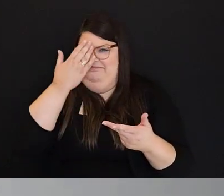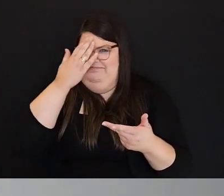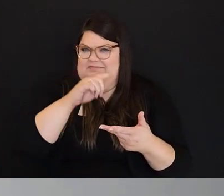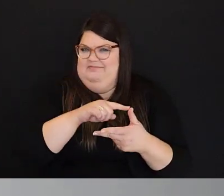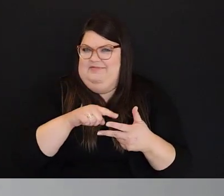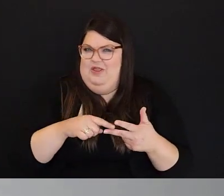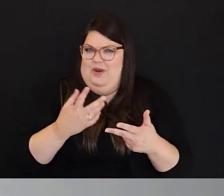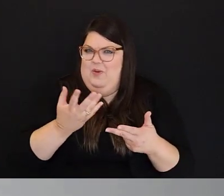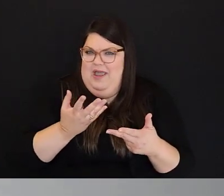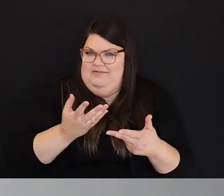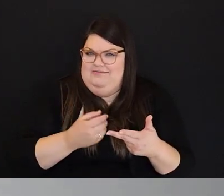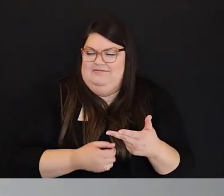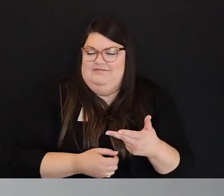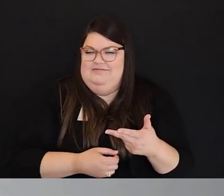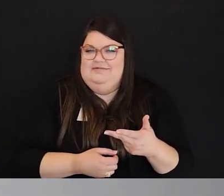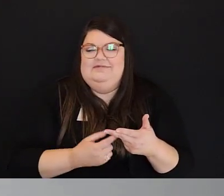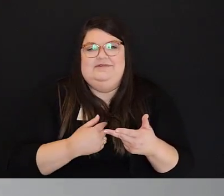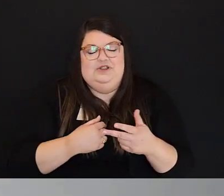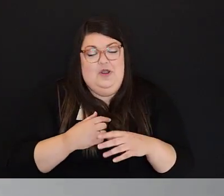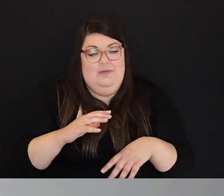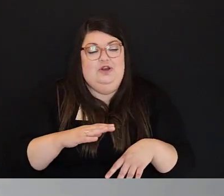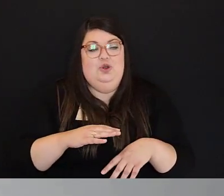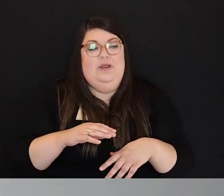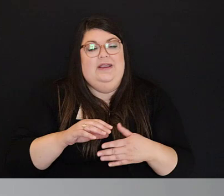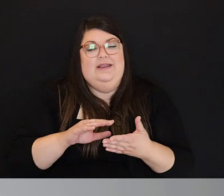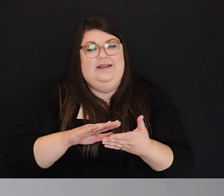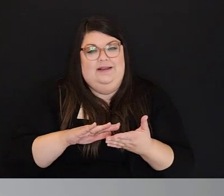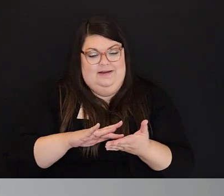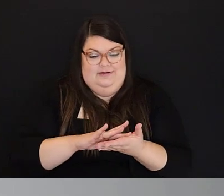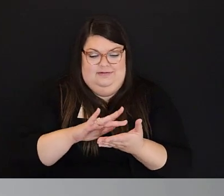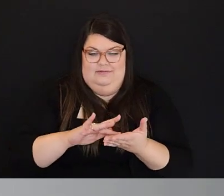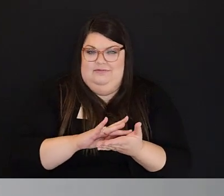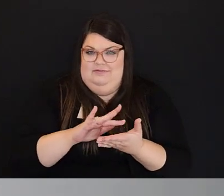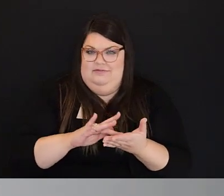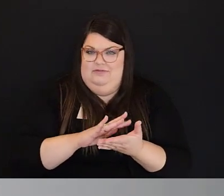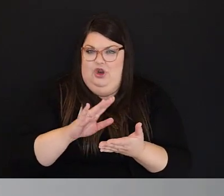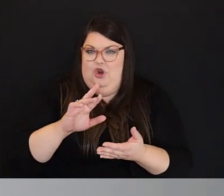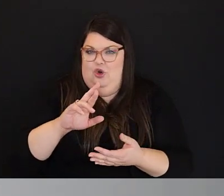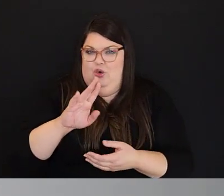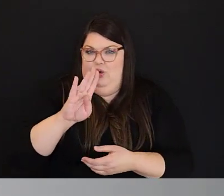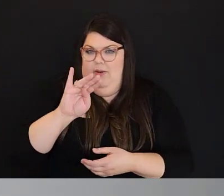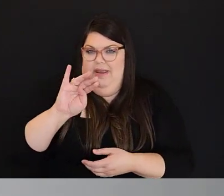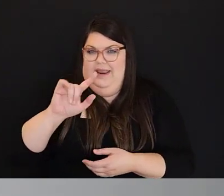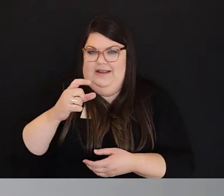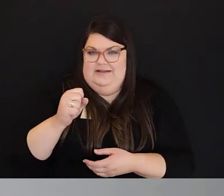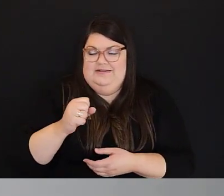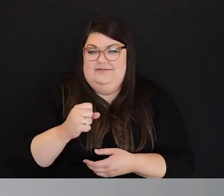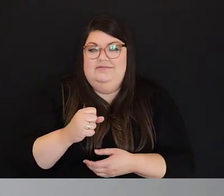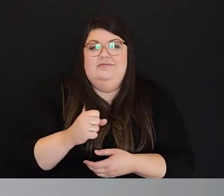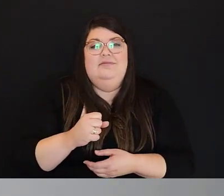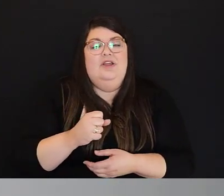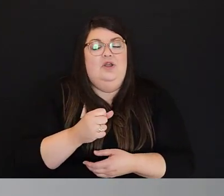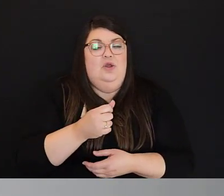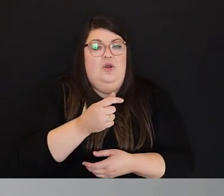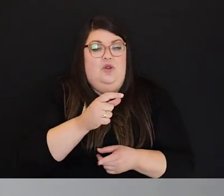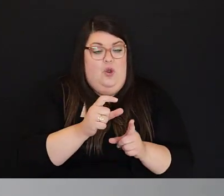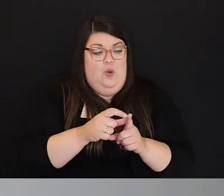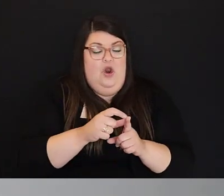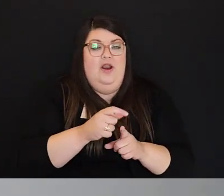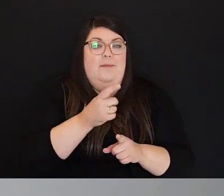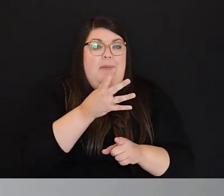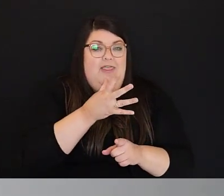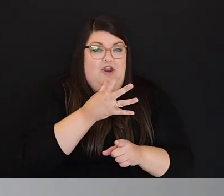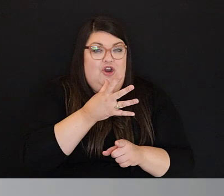like, and then I had been doing these rubbings, and it was the word mother. So it's like the three could be mother, her,